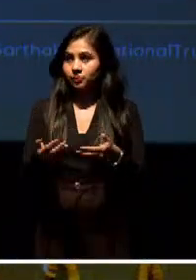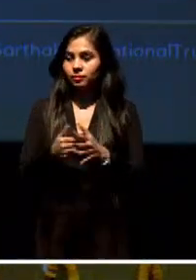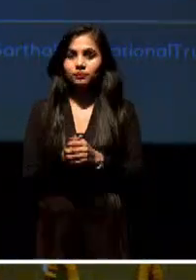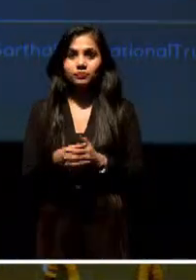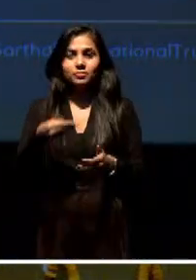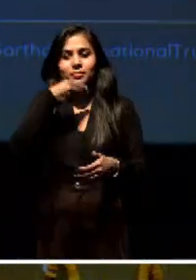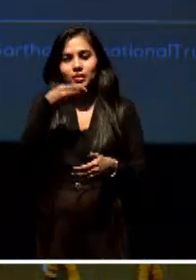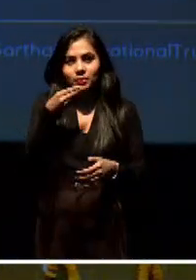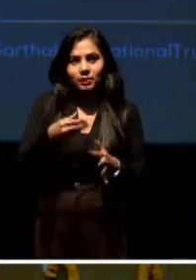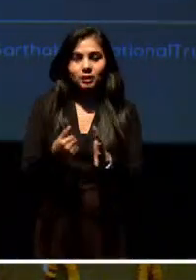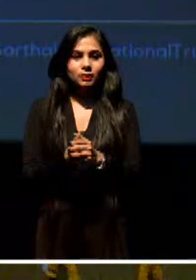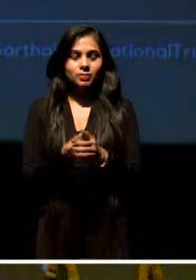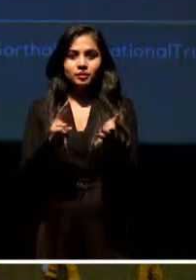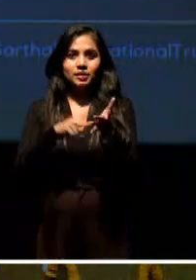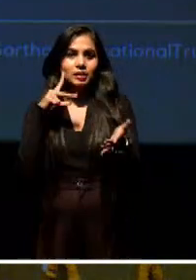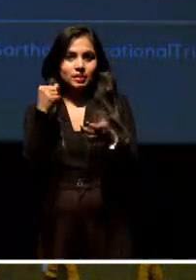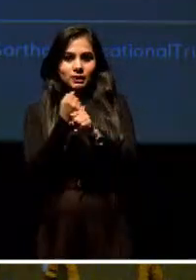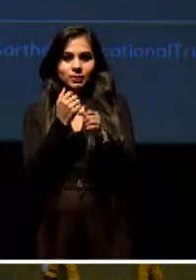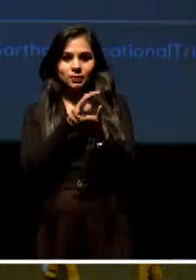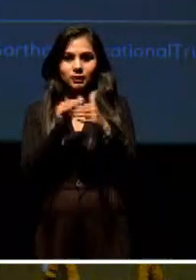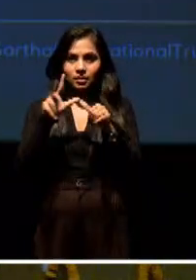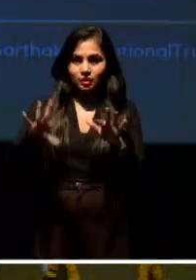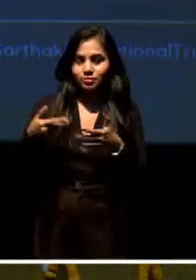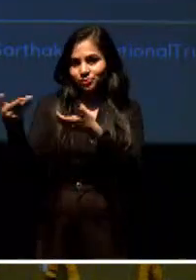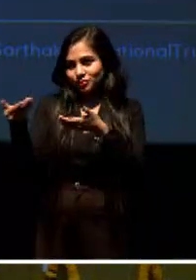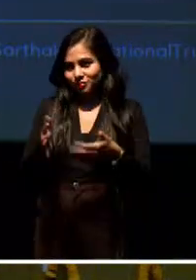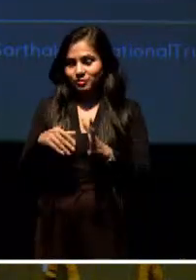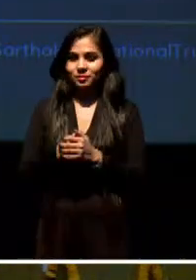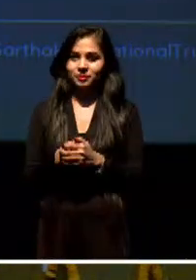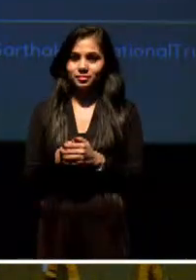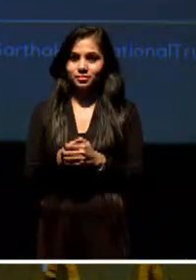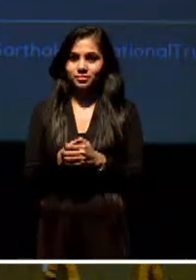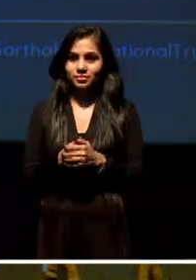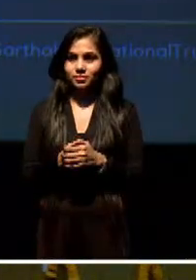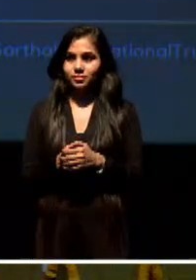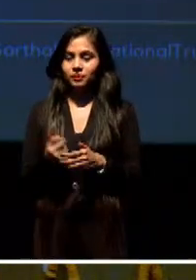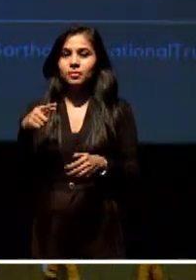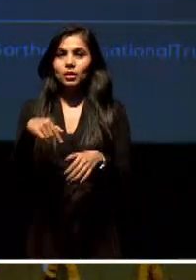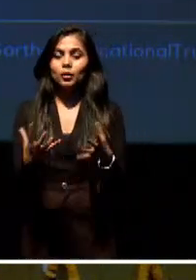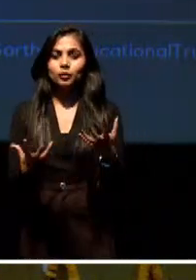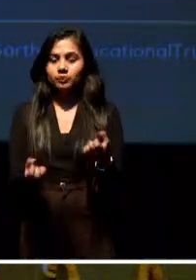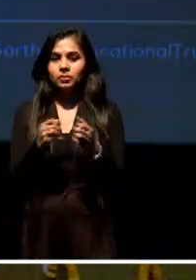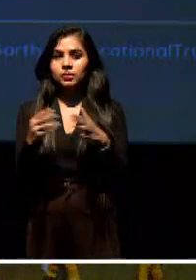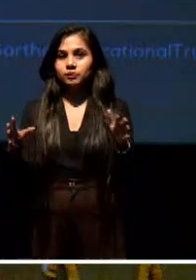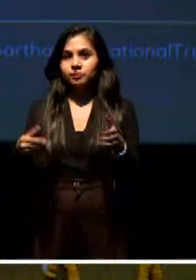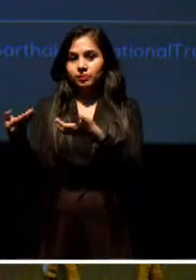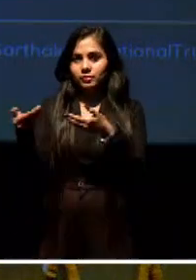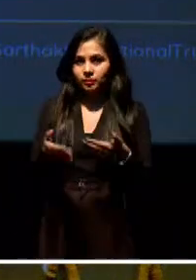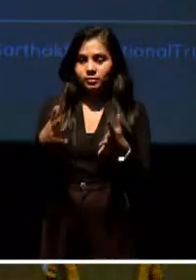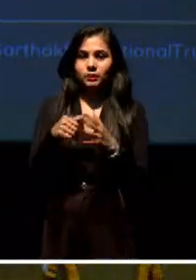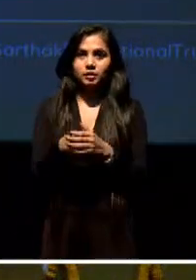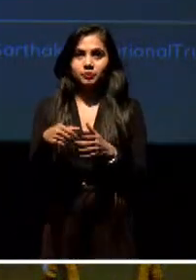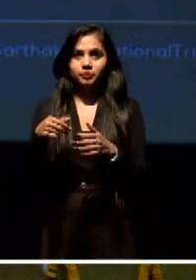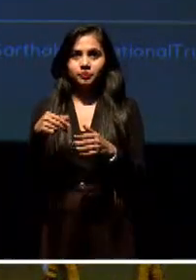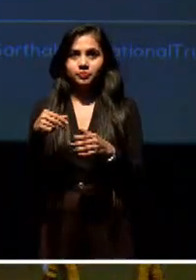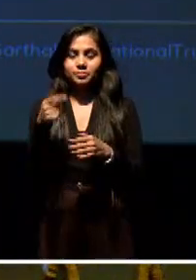to request Mr. Nigam to introduce the panel. Over to you, sir. I'd also like to invite Mr. Raghav.